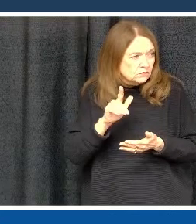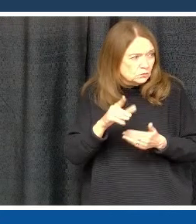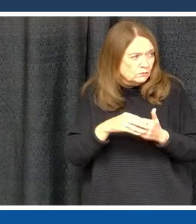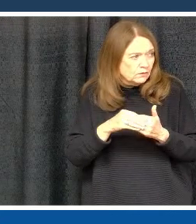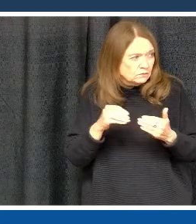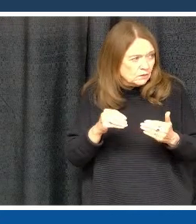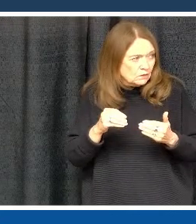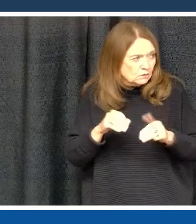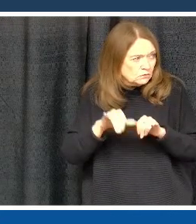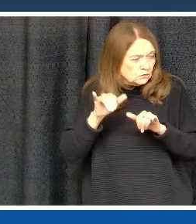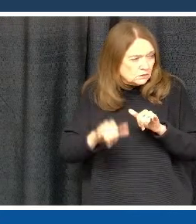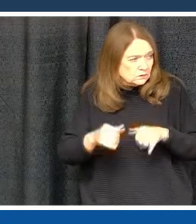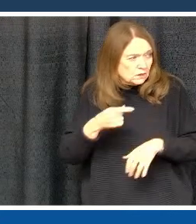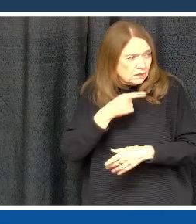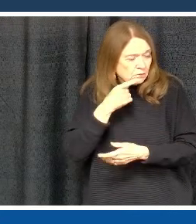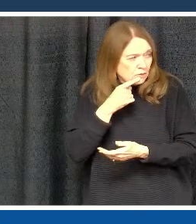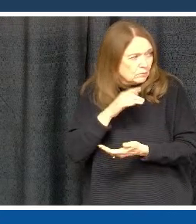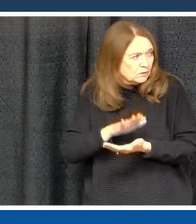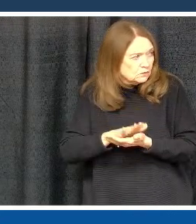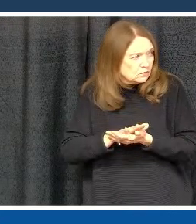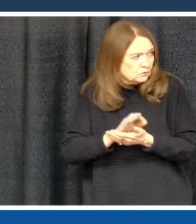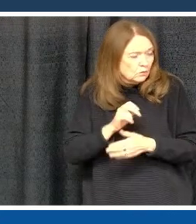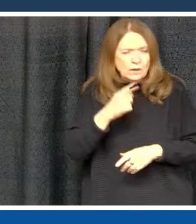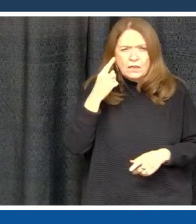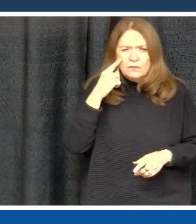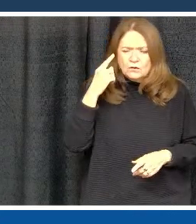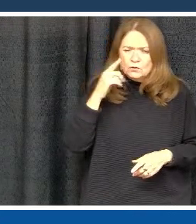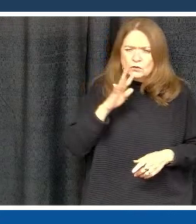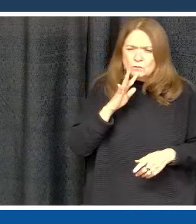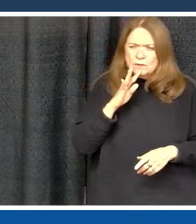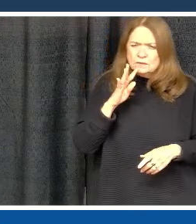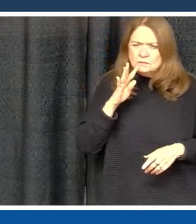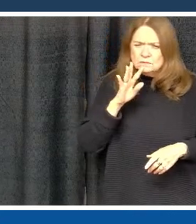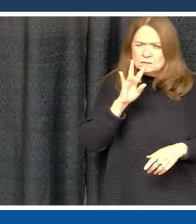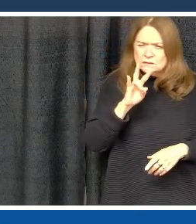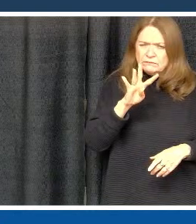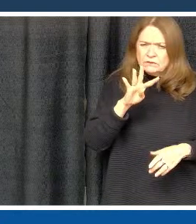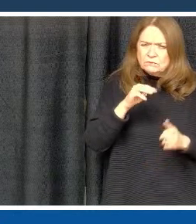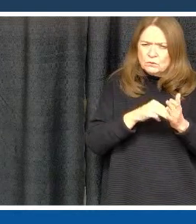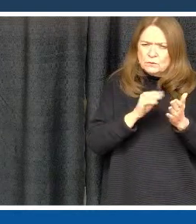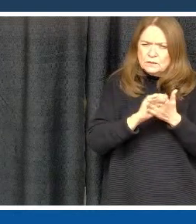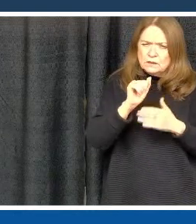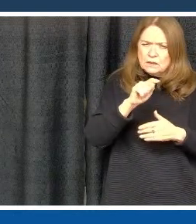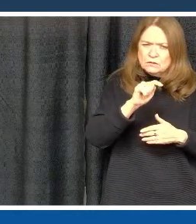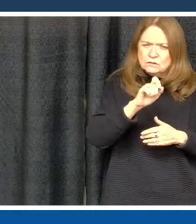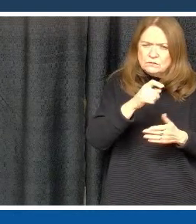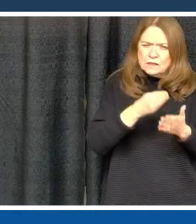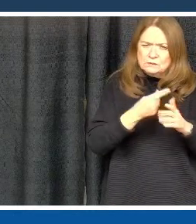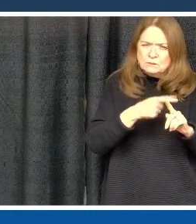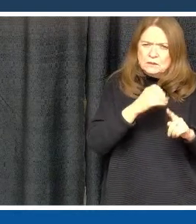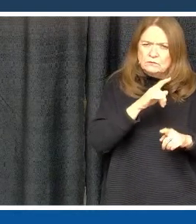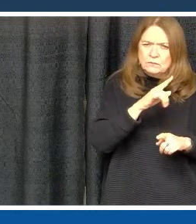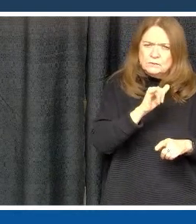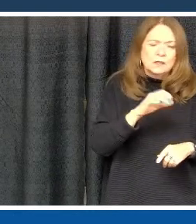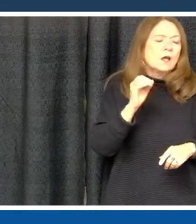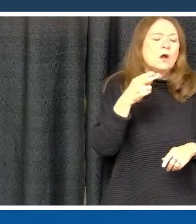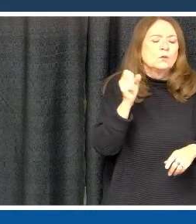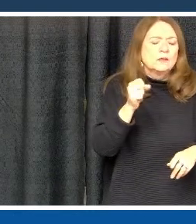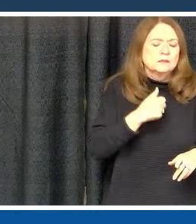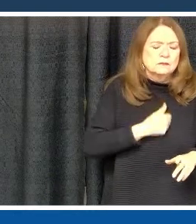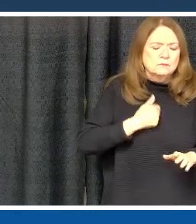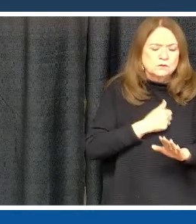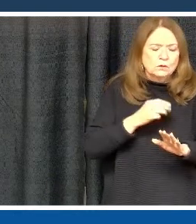$5,025 to stay in public school. Thought I heard you talk about $74 million of tax money from the Oh, city. yes. I'm sorry,